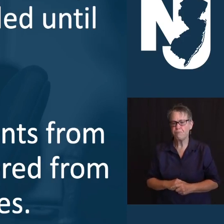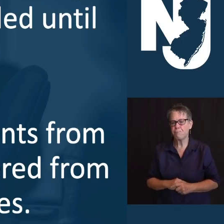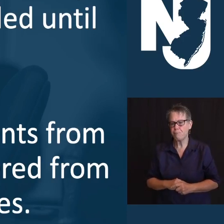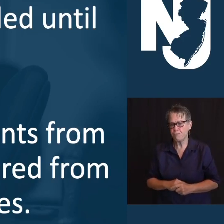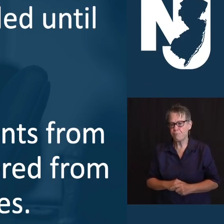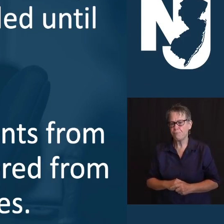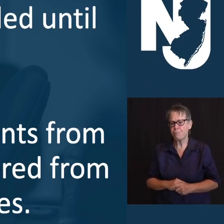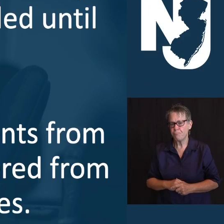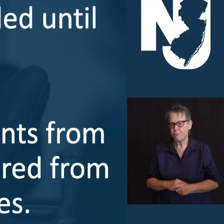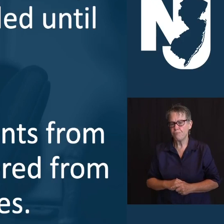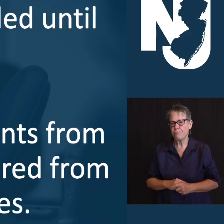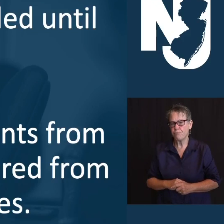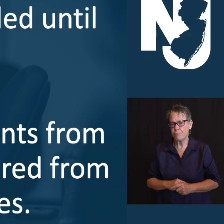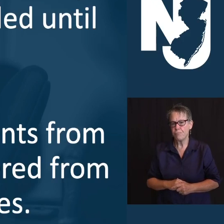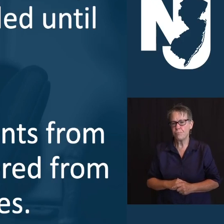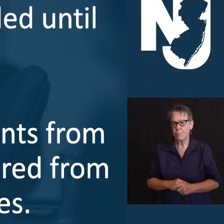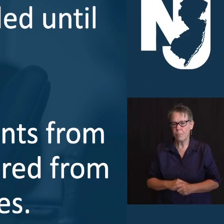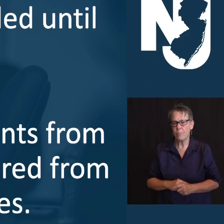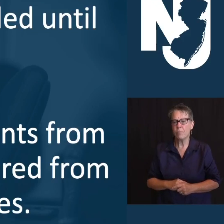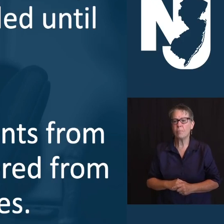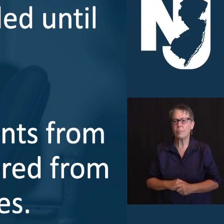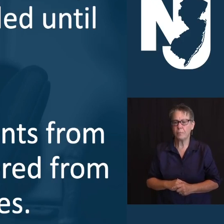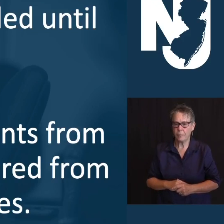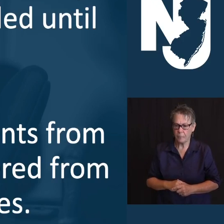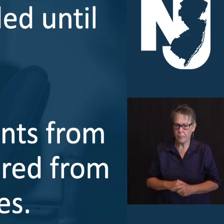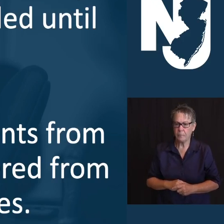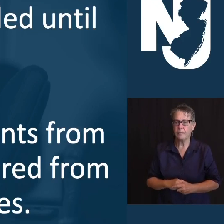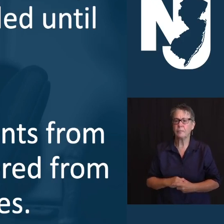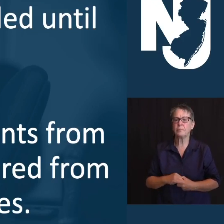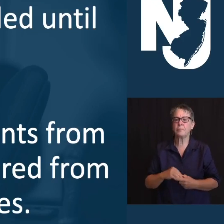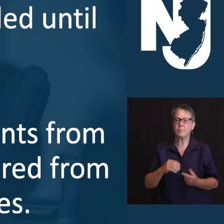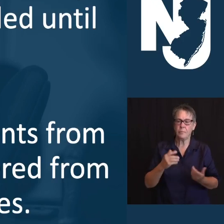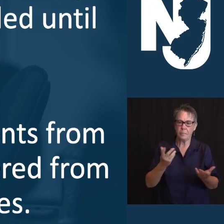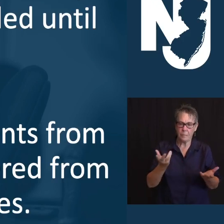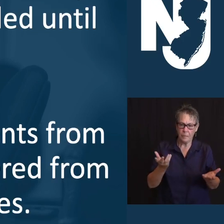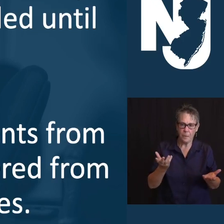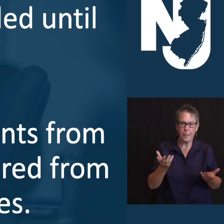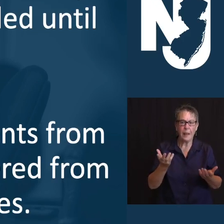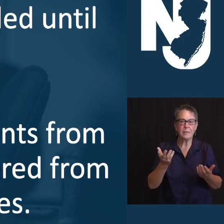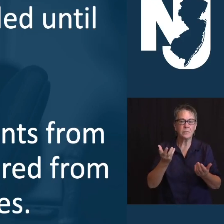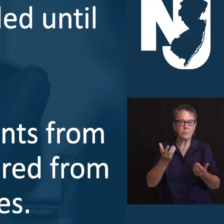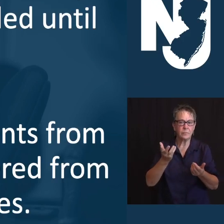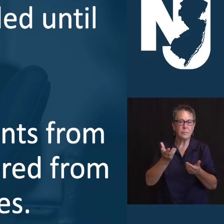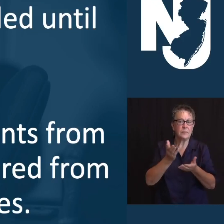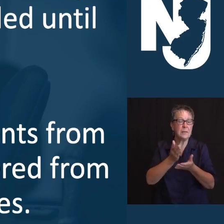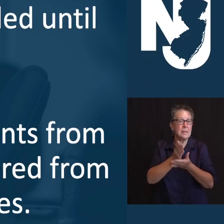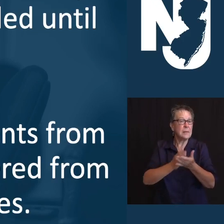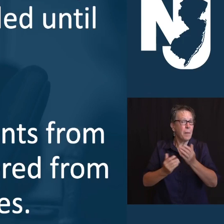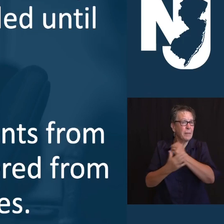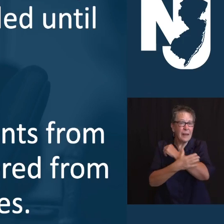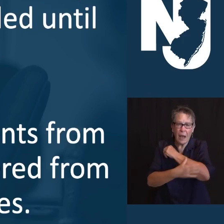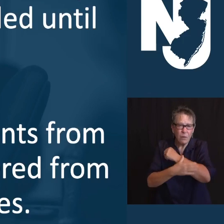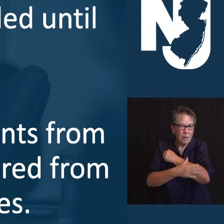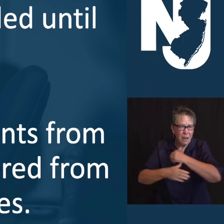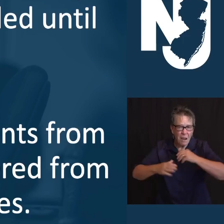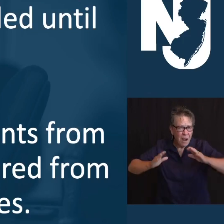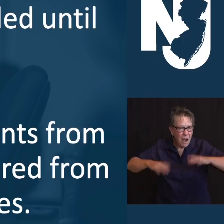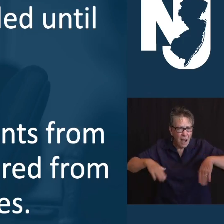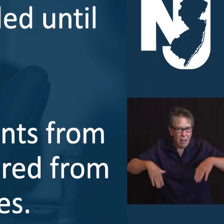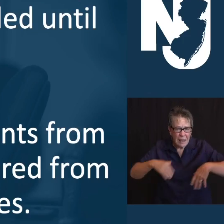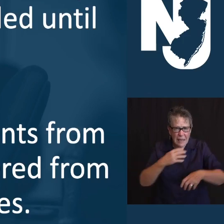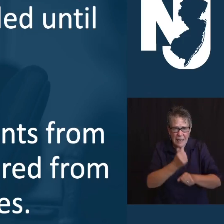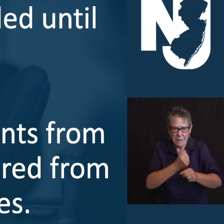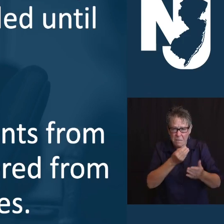which did not get that direct federal first wave of assistance. We're going to put together $37 million either